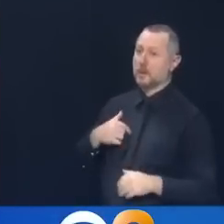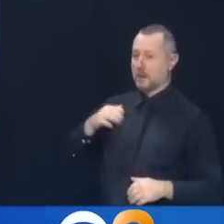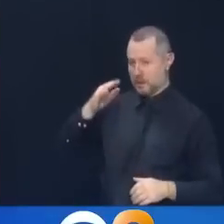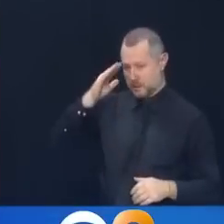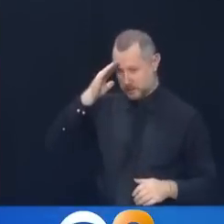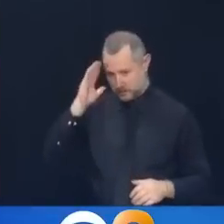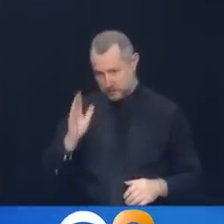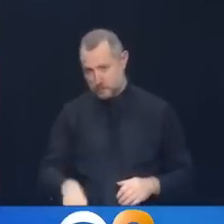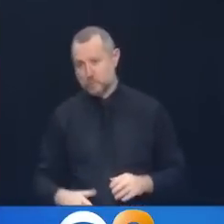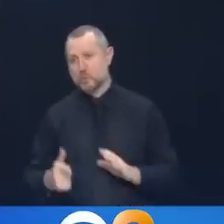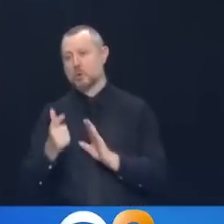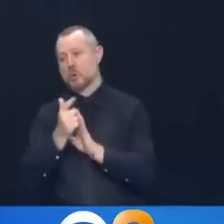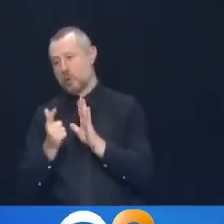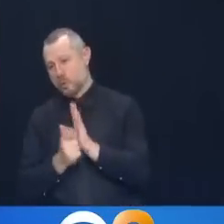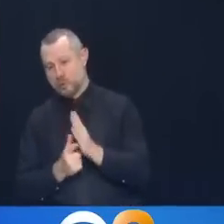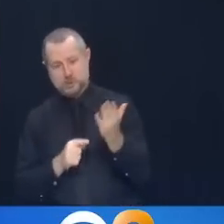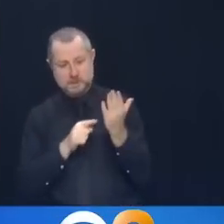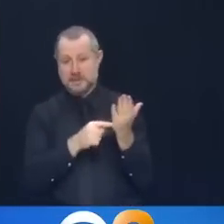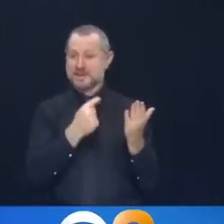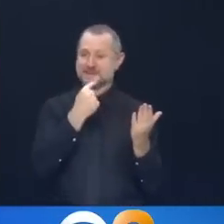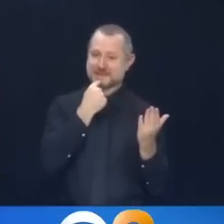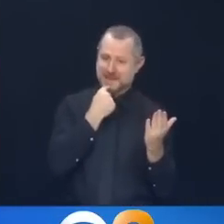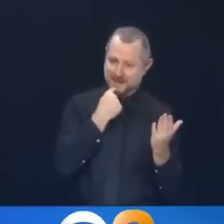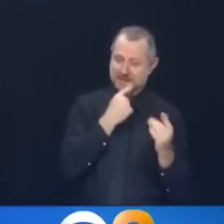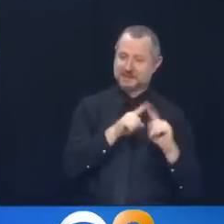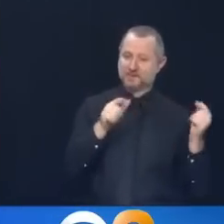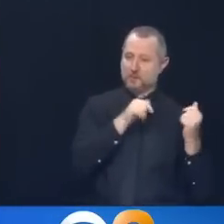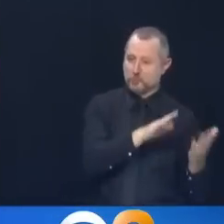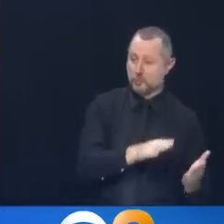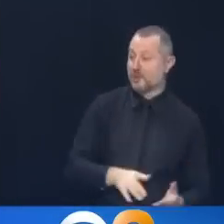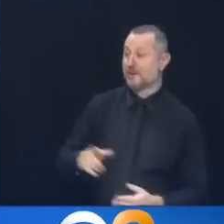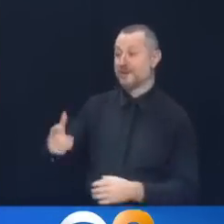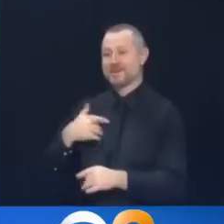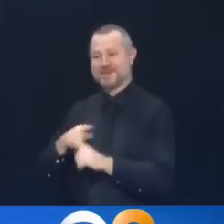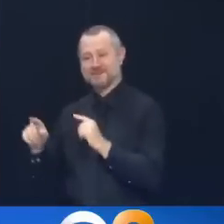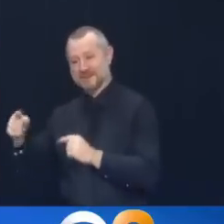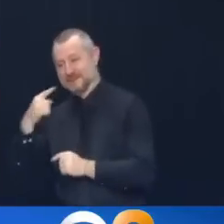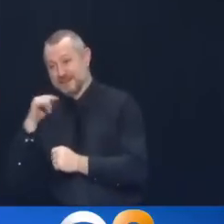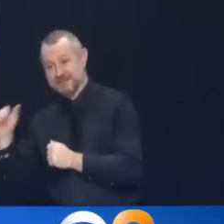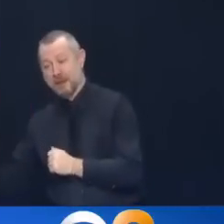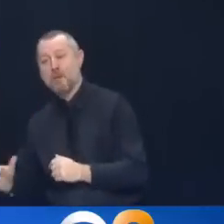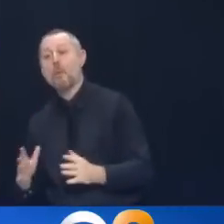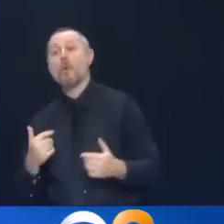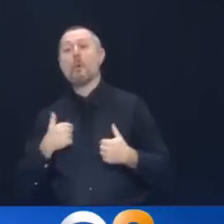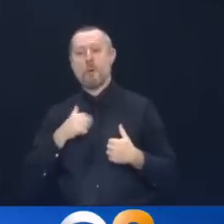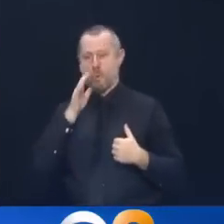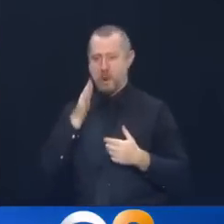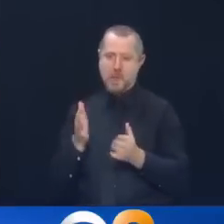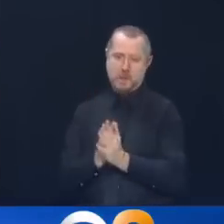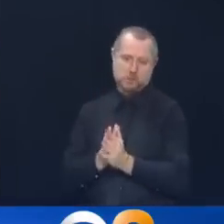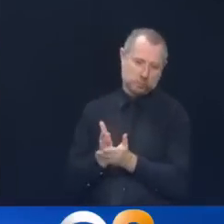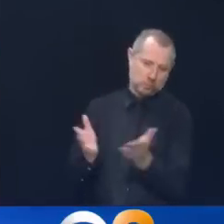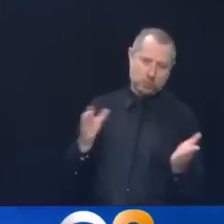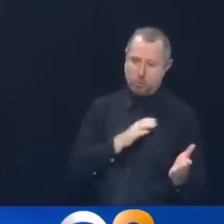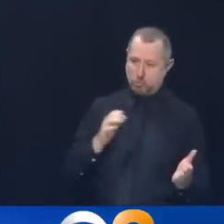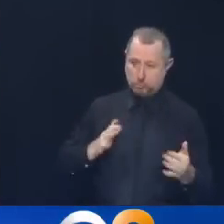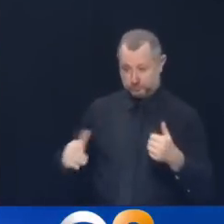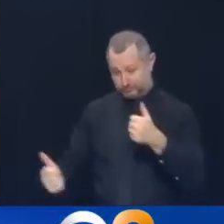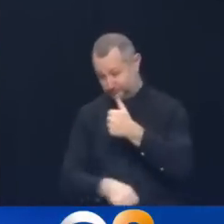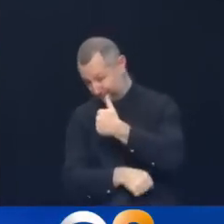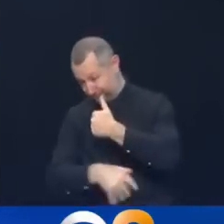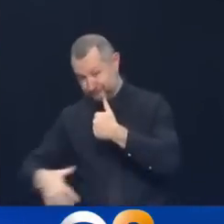law, but I'm going to ask the commissioners, myself, the